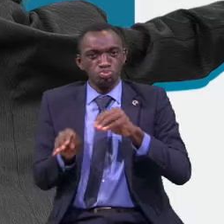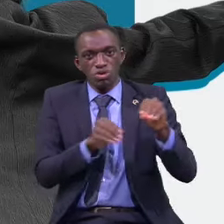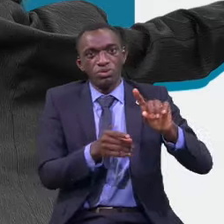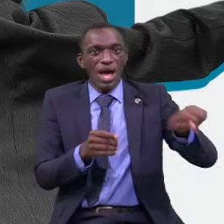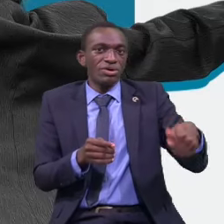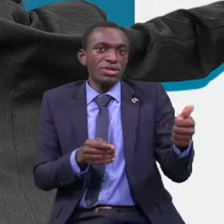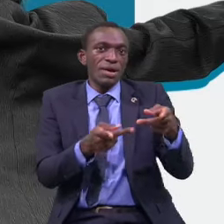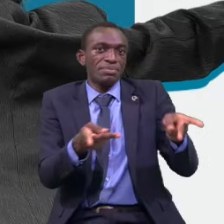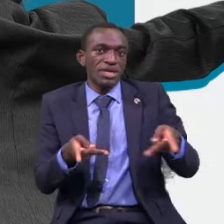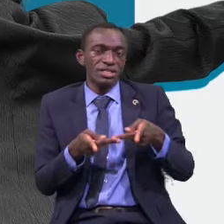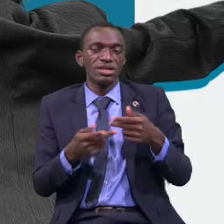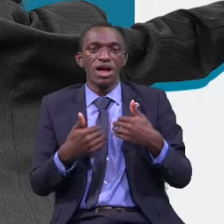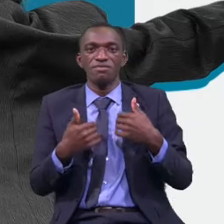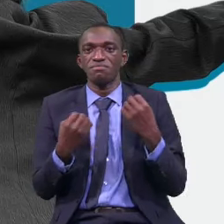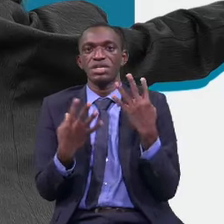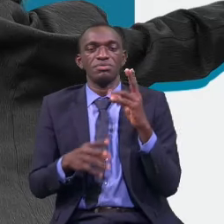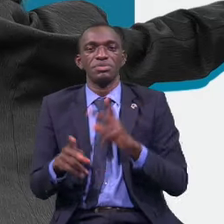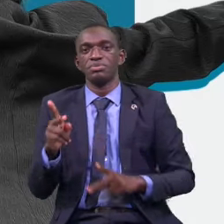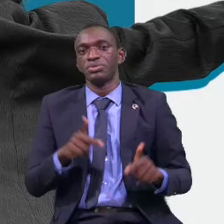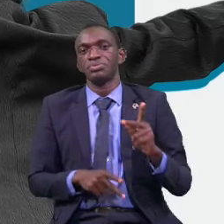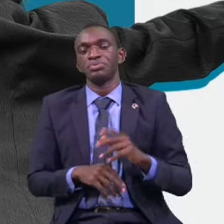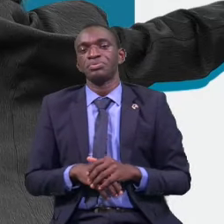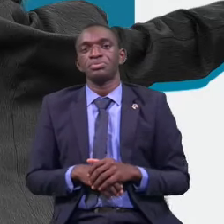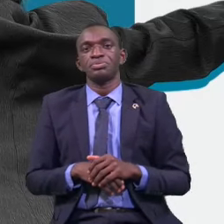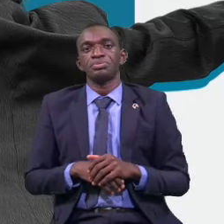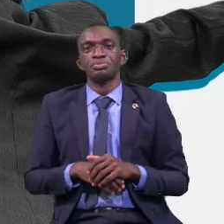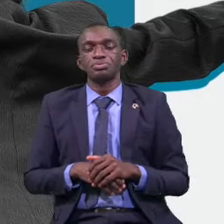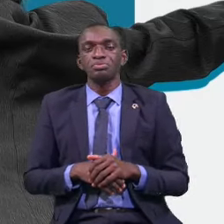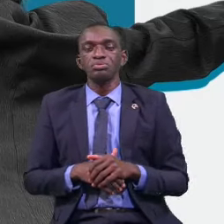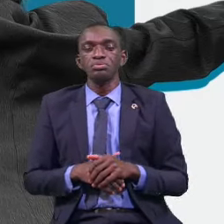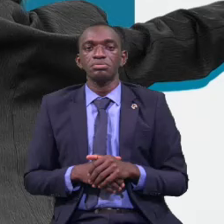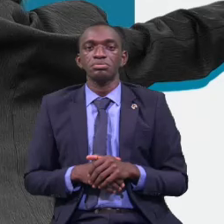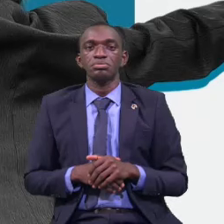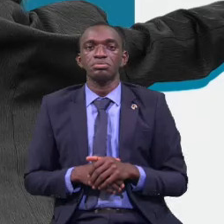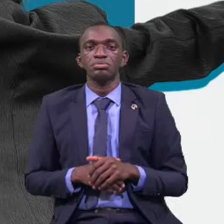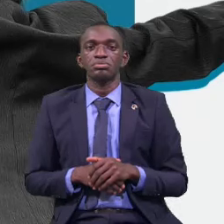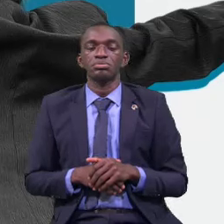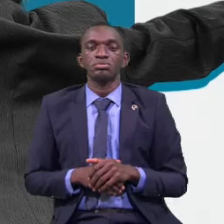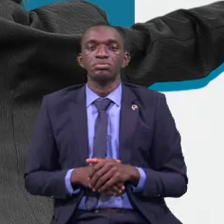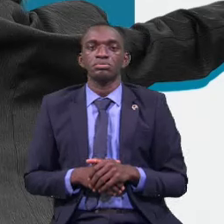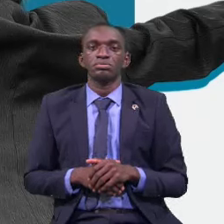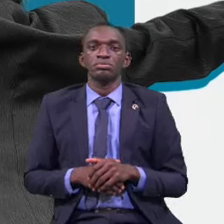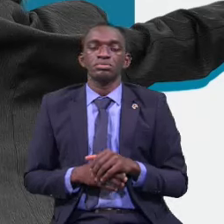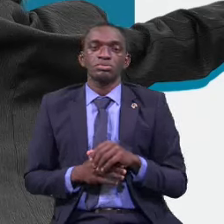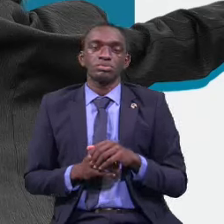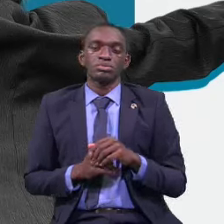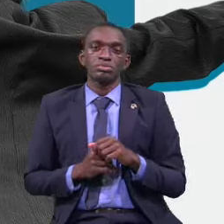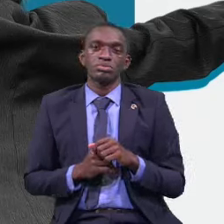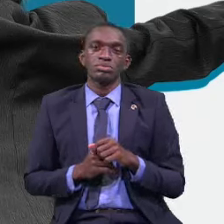many people. Une fois que nous avons terminé d'un côté, alors aidons l'autre côté où il y a plusieurs